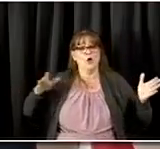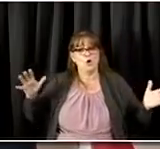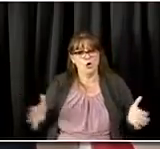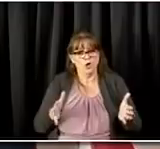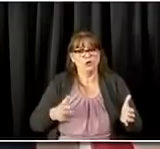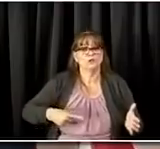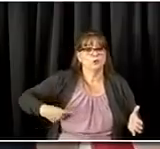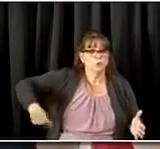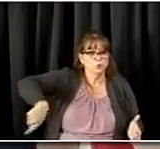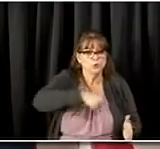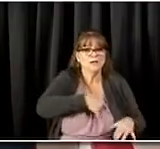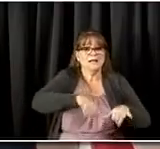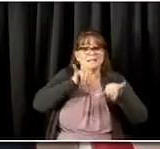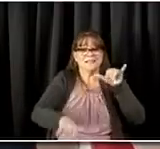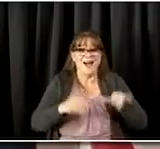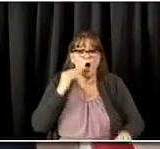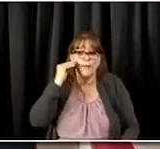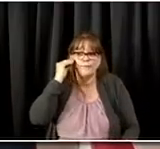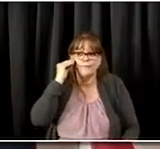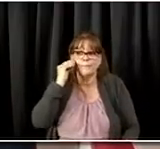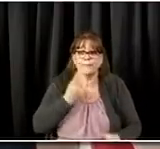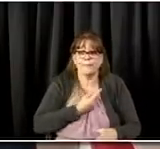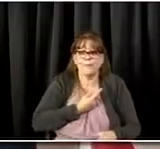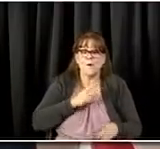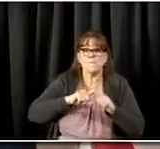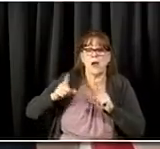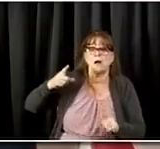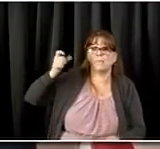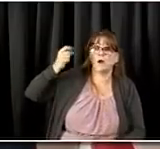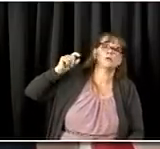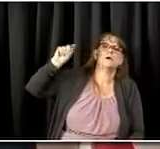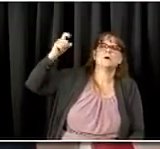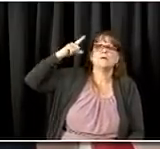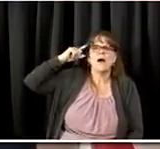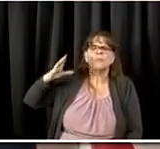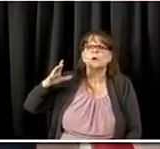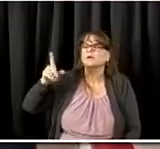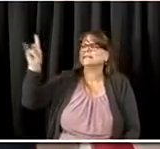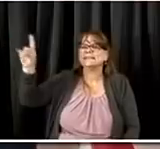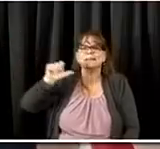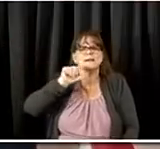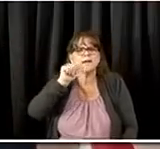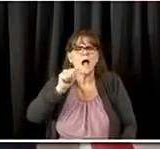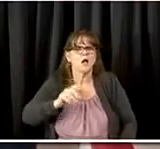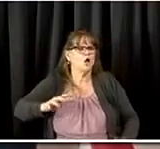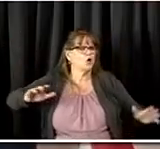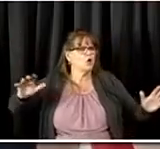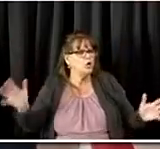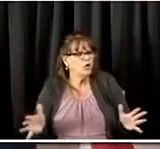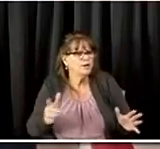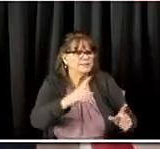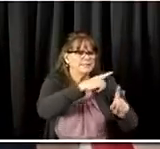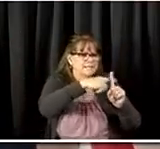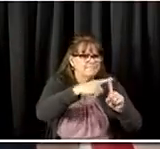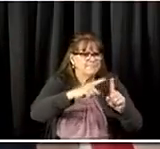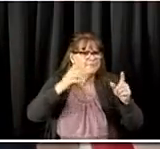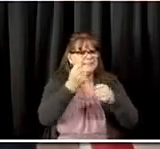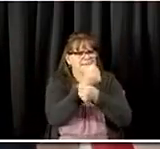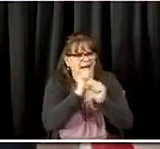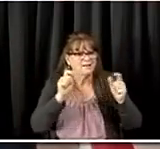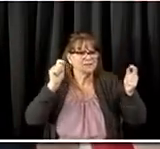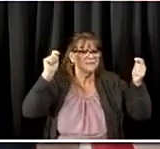yet to encourage the safe celebration of one of our most important national holidays